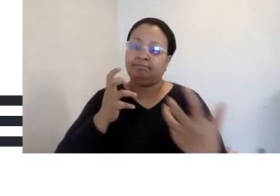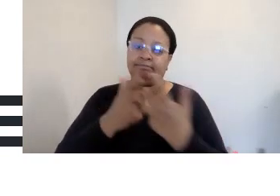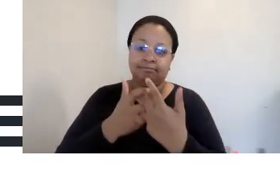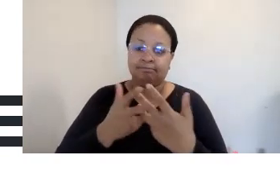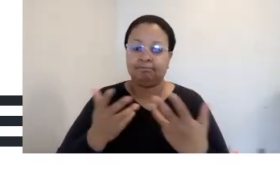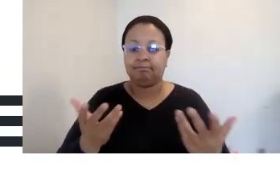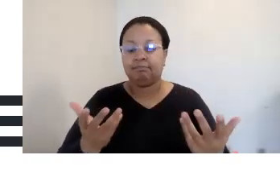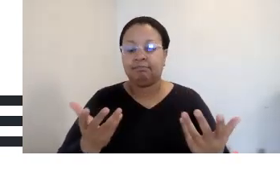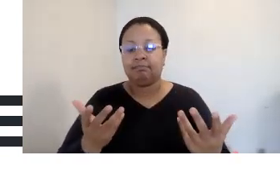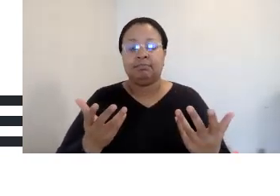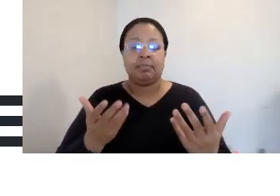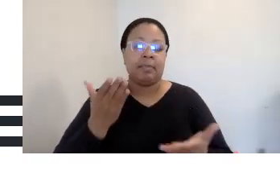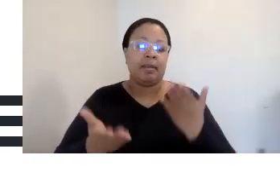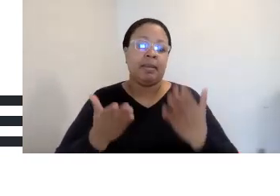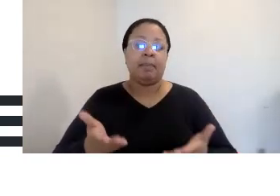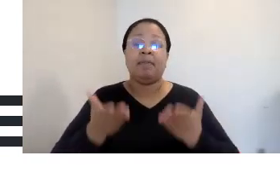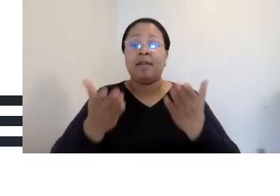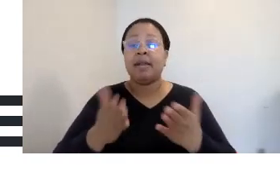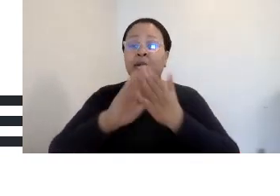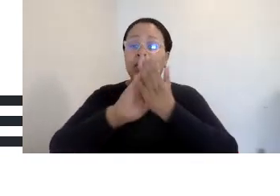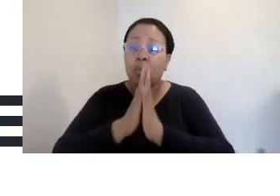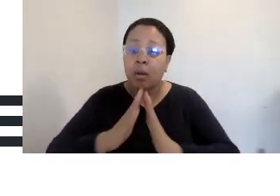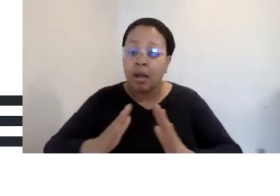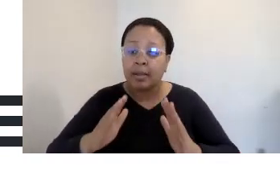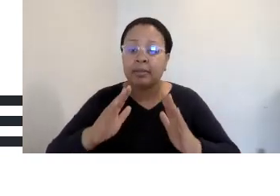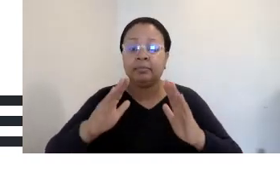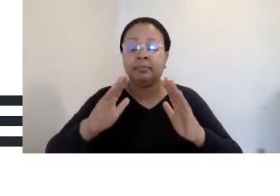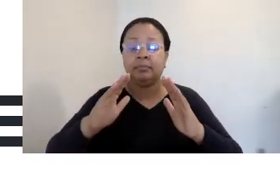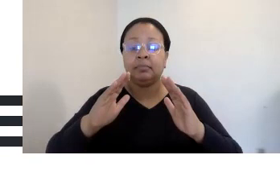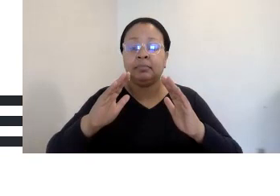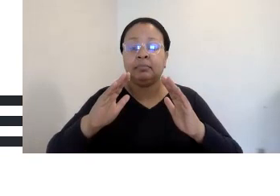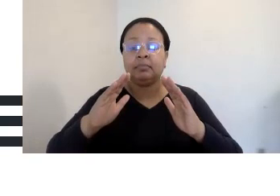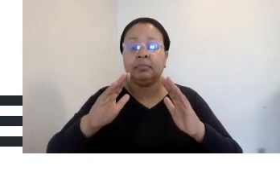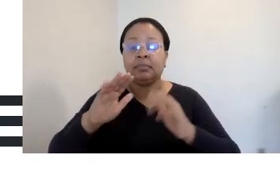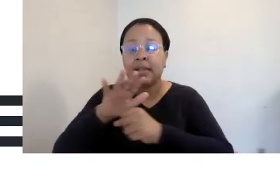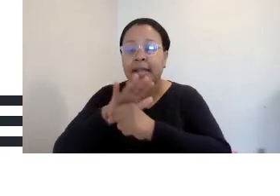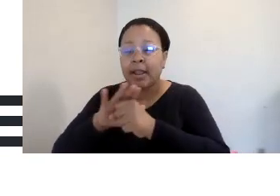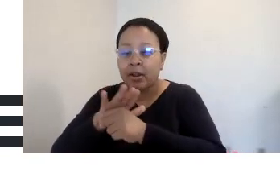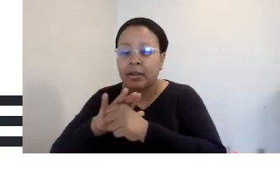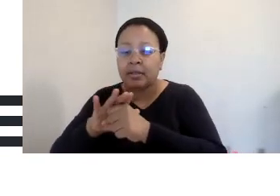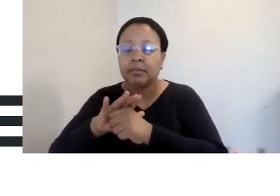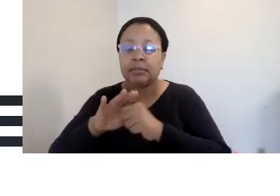in through providing quiet spaces, accessible entrances,